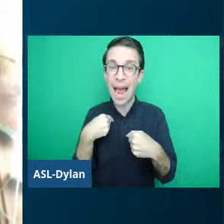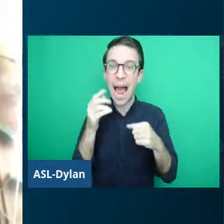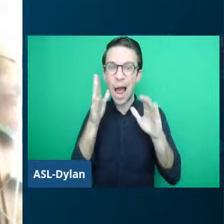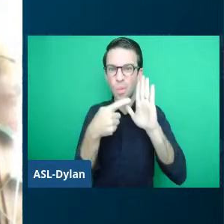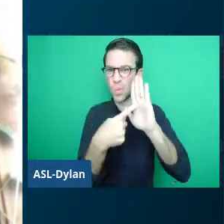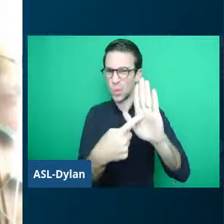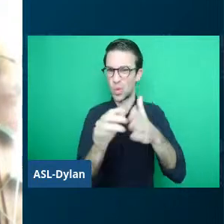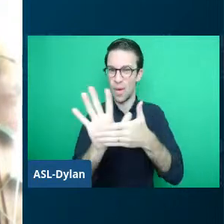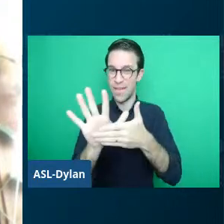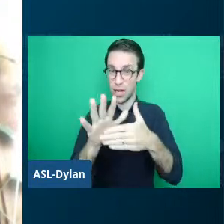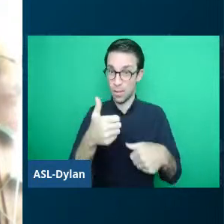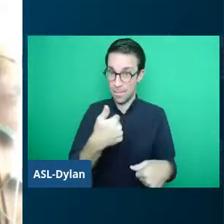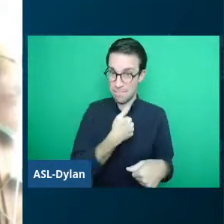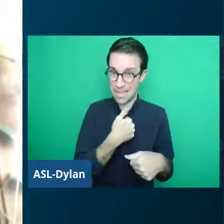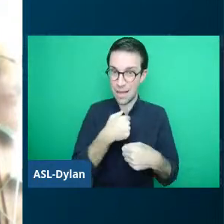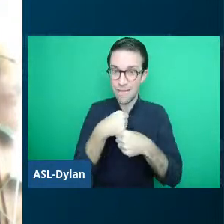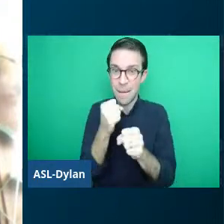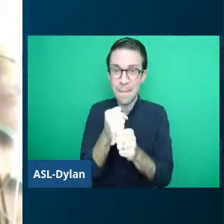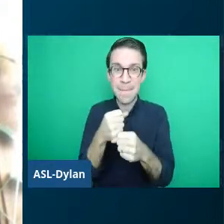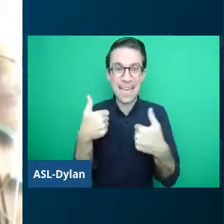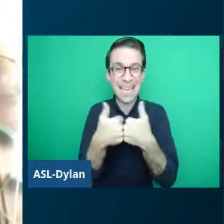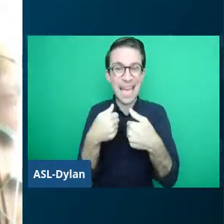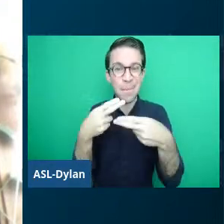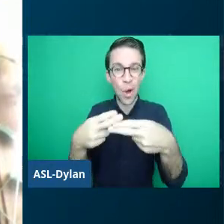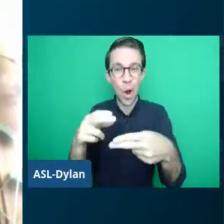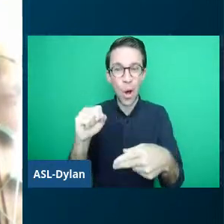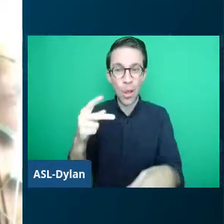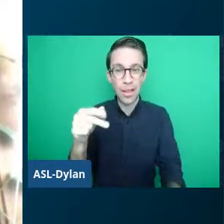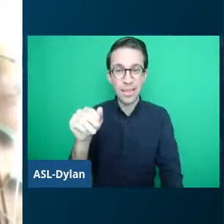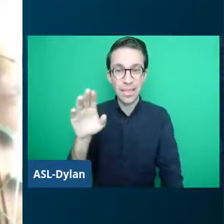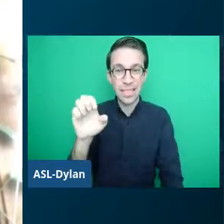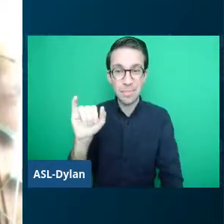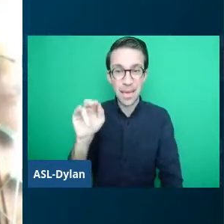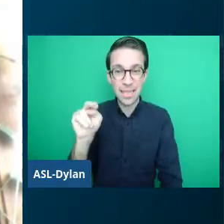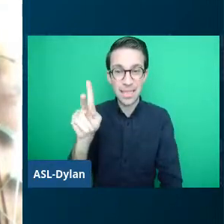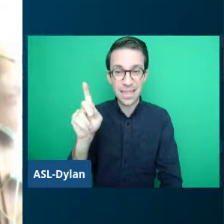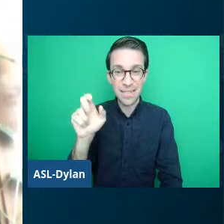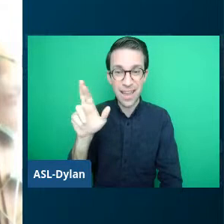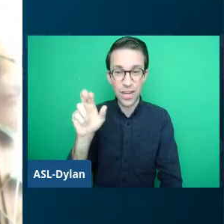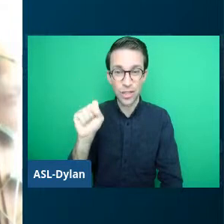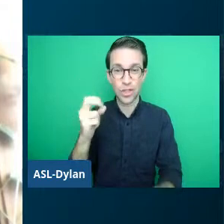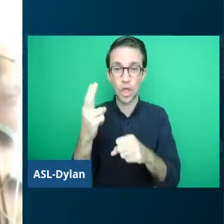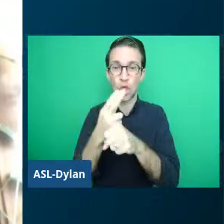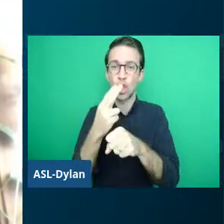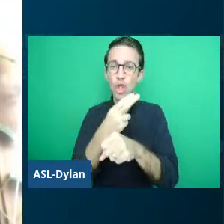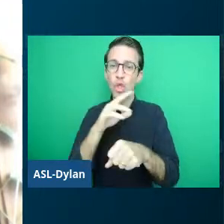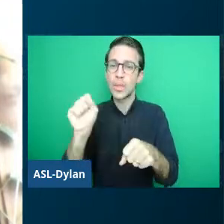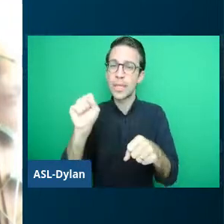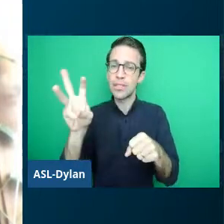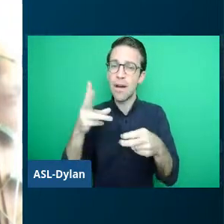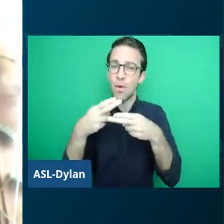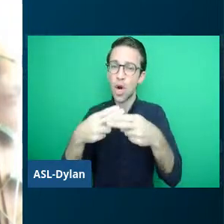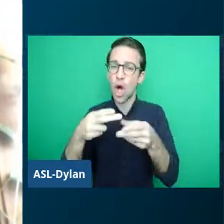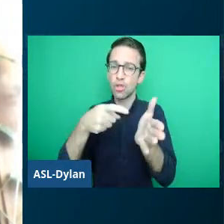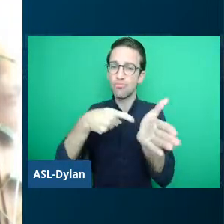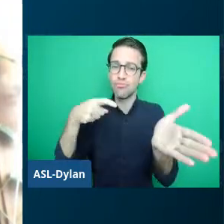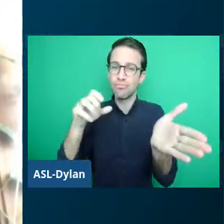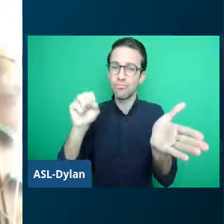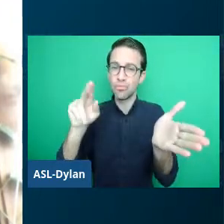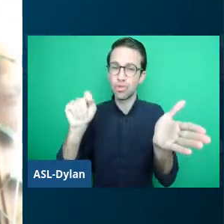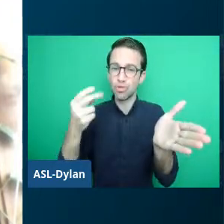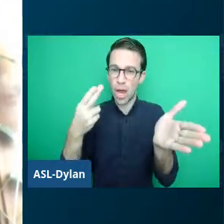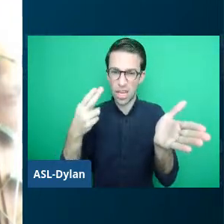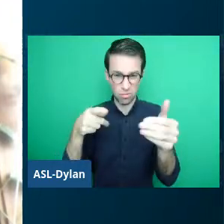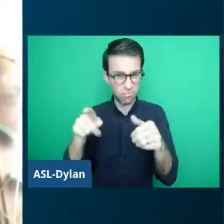favorite games, a Space Invader game, using Scratch, a software called Scratch. It's an open source software, so you can